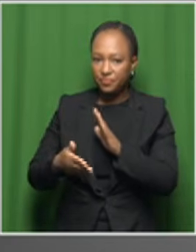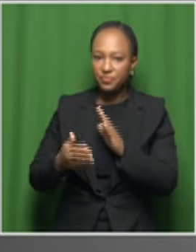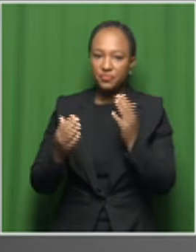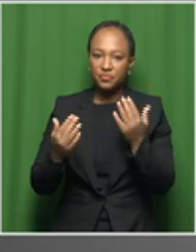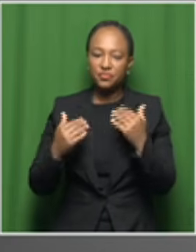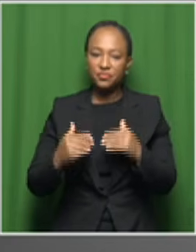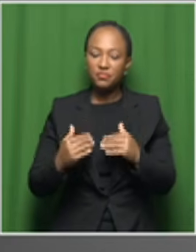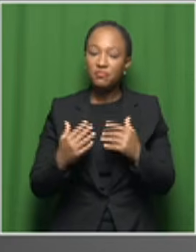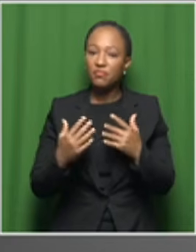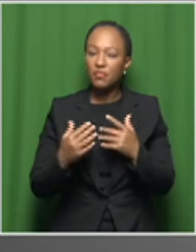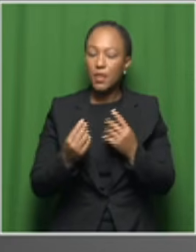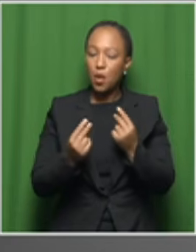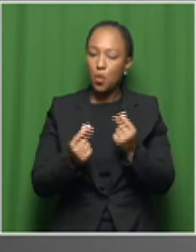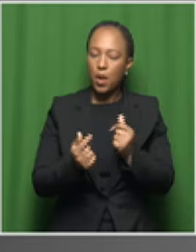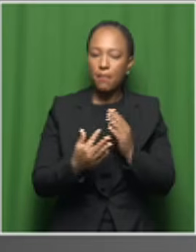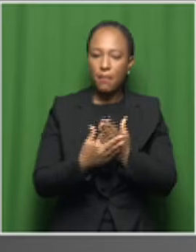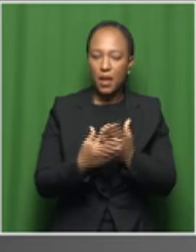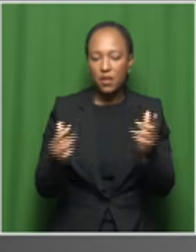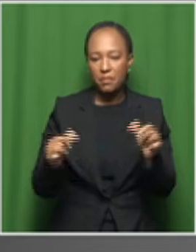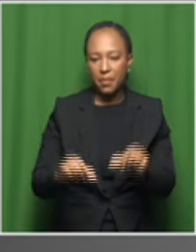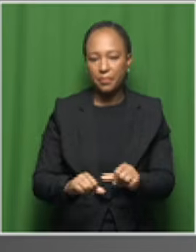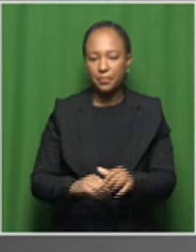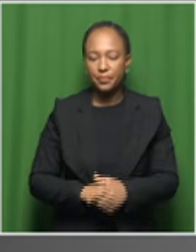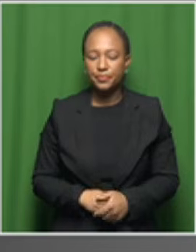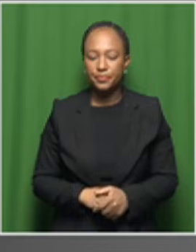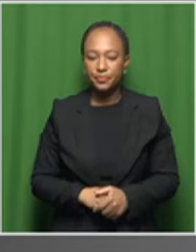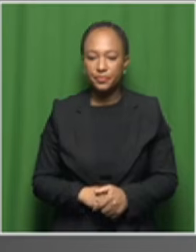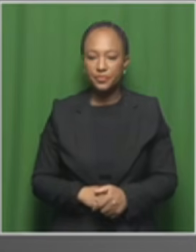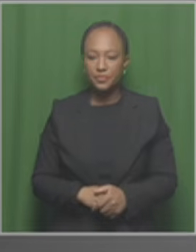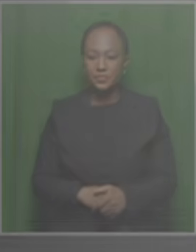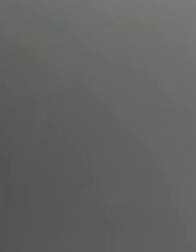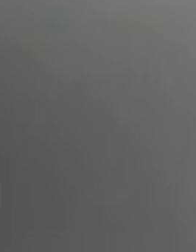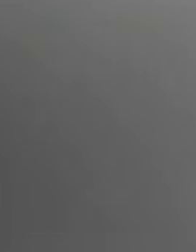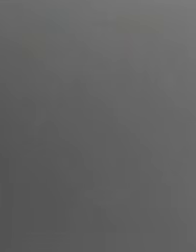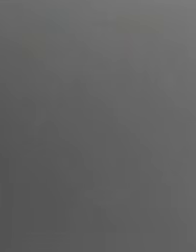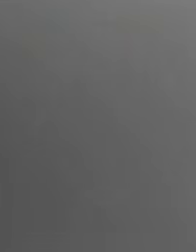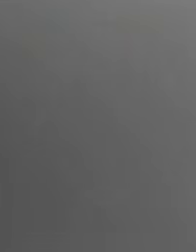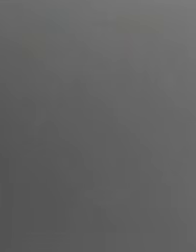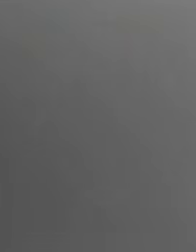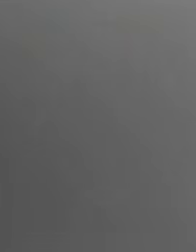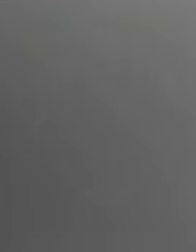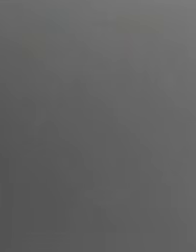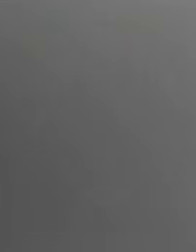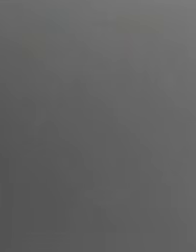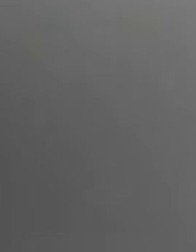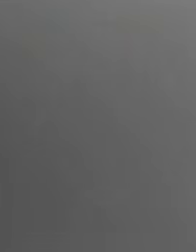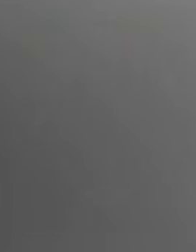conversation there and take a quick ad break. We'll be right back after this. Stay tuned.